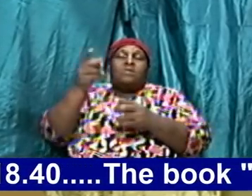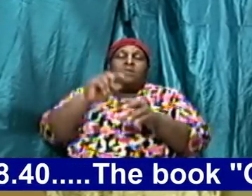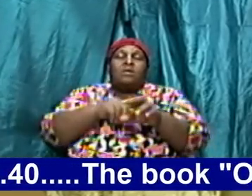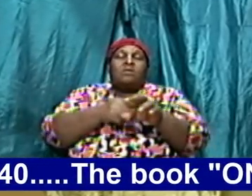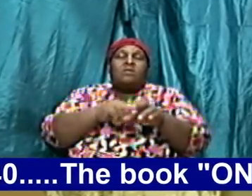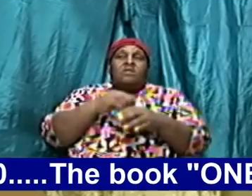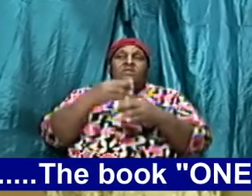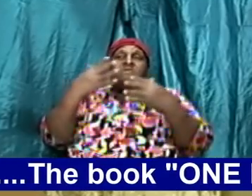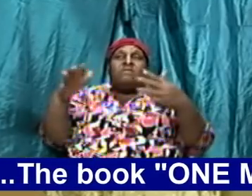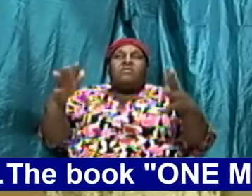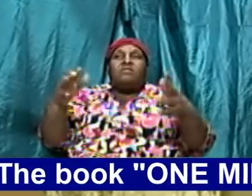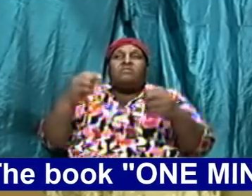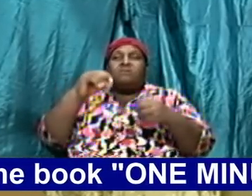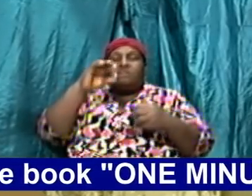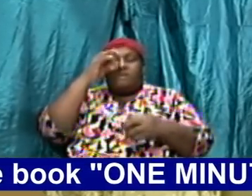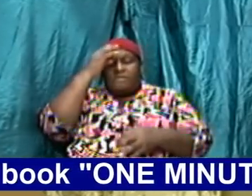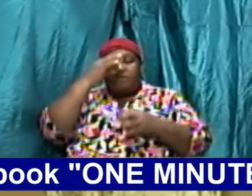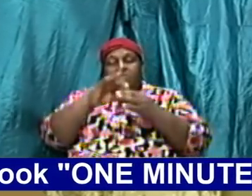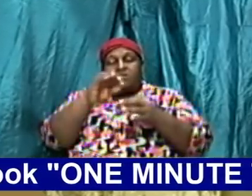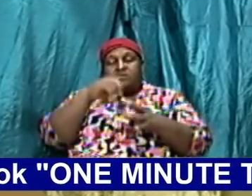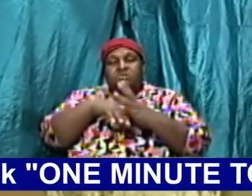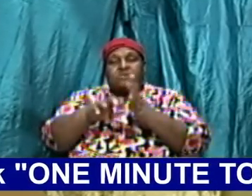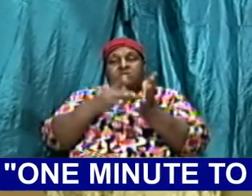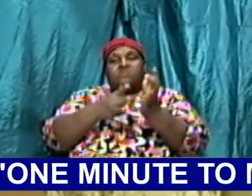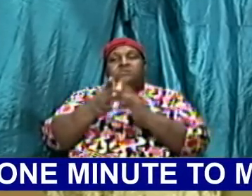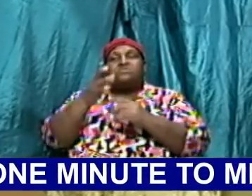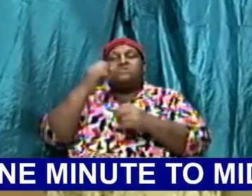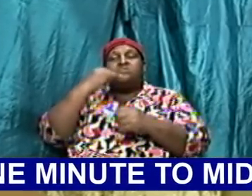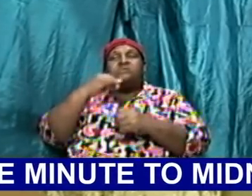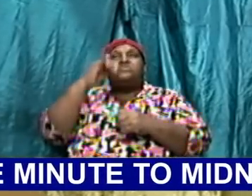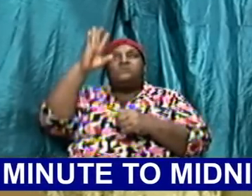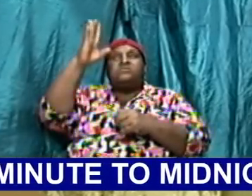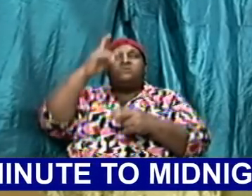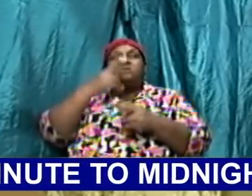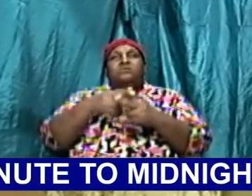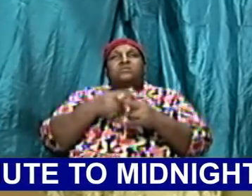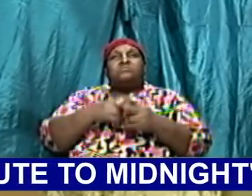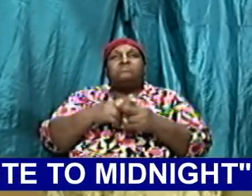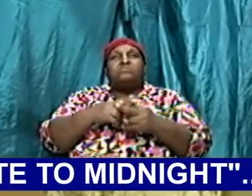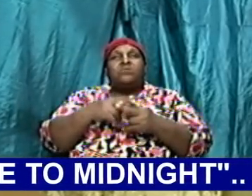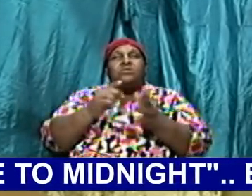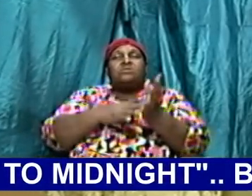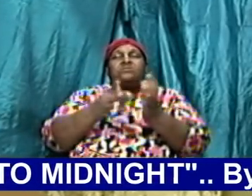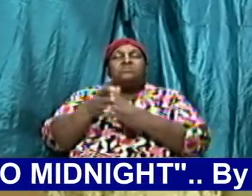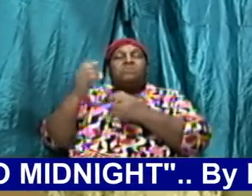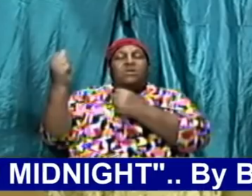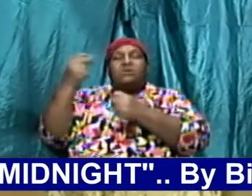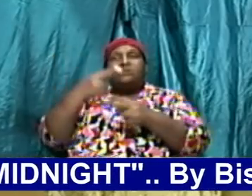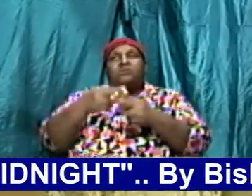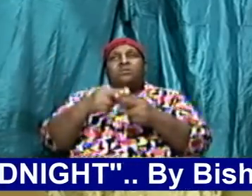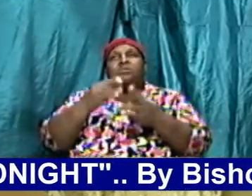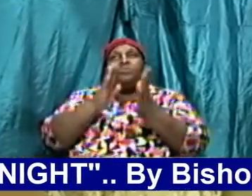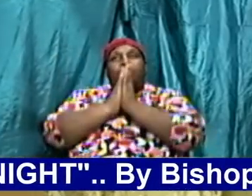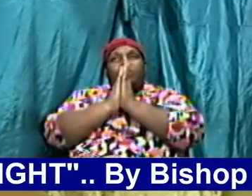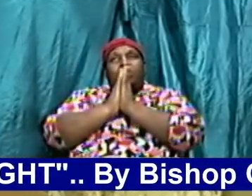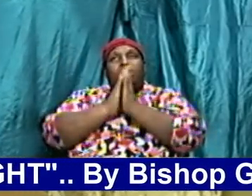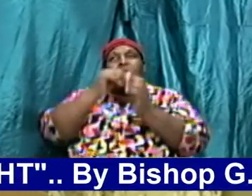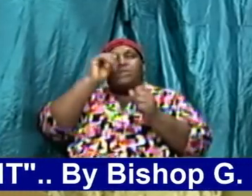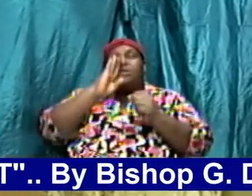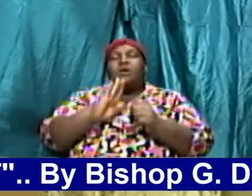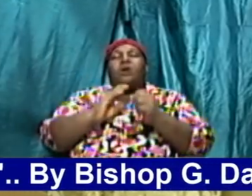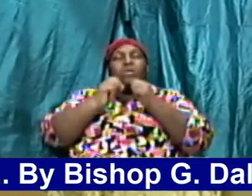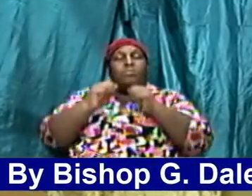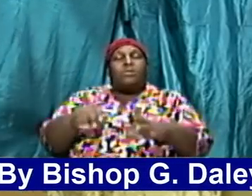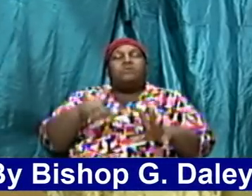our faith, the God of heaven. Jesus is your name. In Jesus' mighty name I pray. Amen. God bless you.